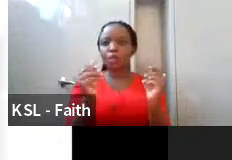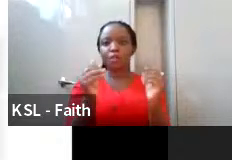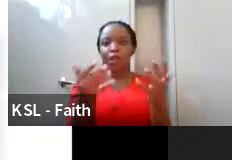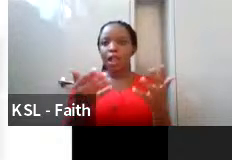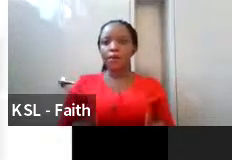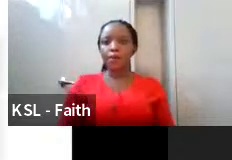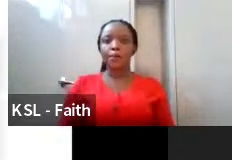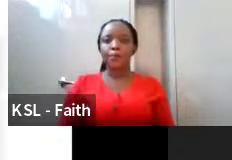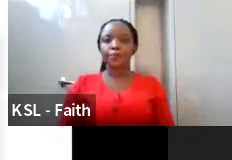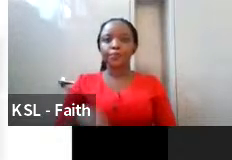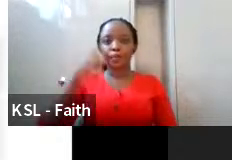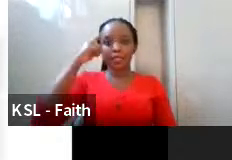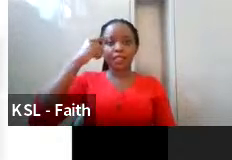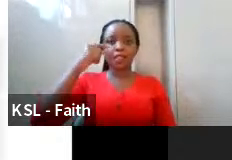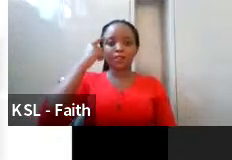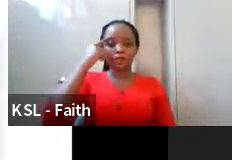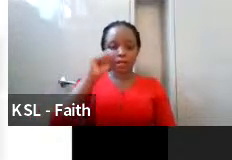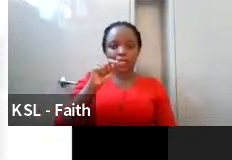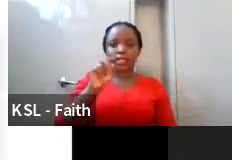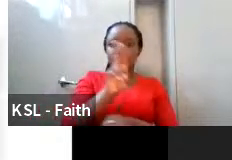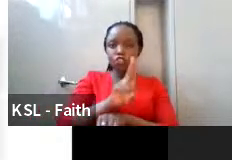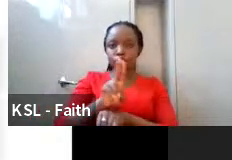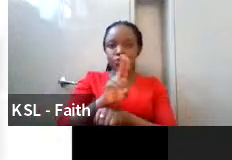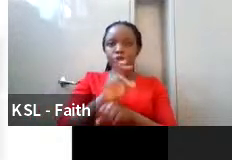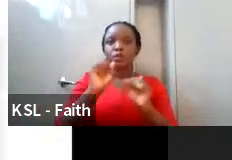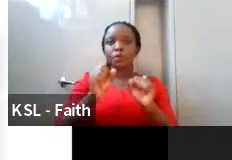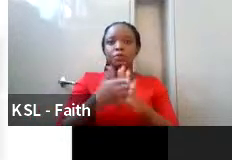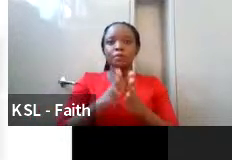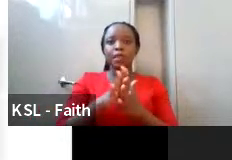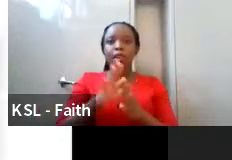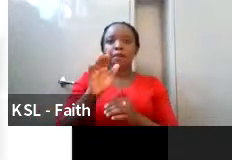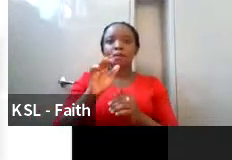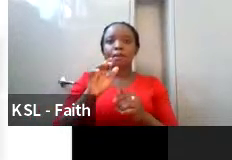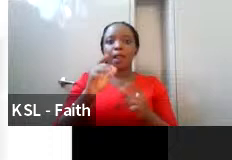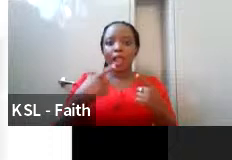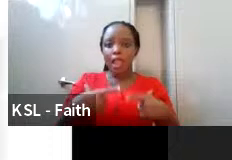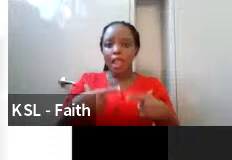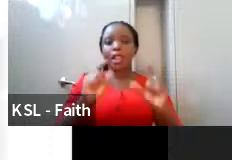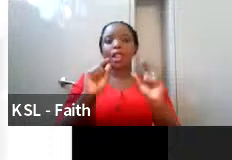For that expense to be allowable expenses.